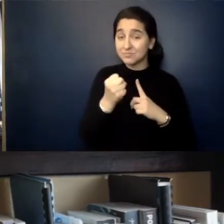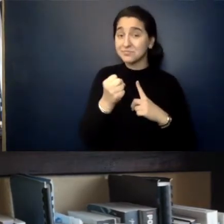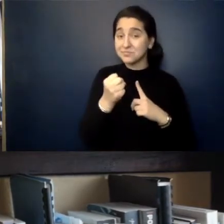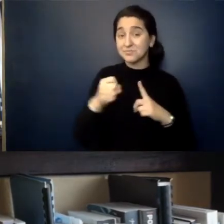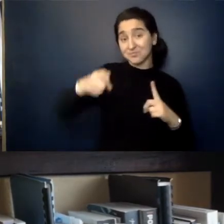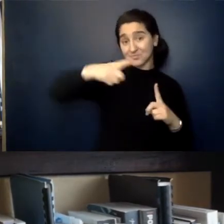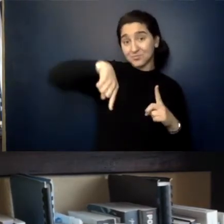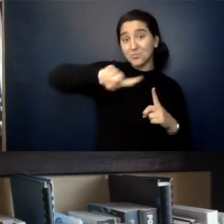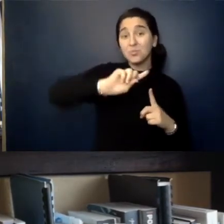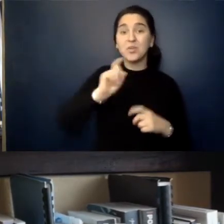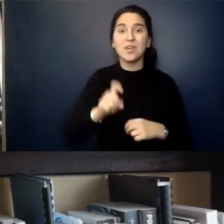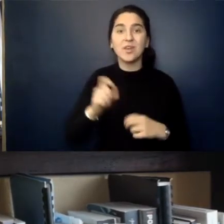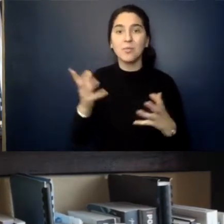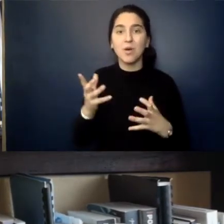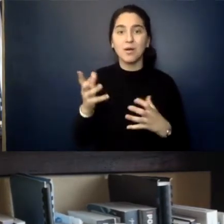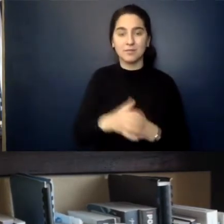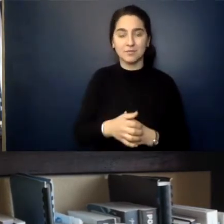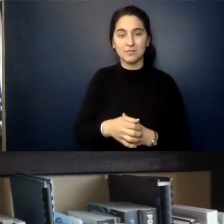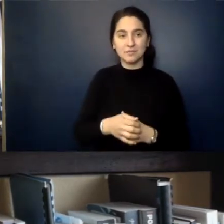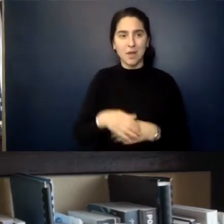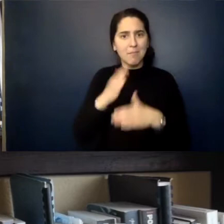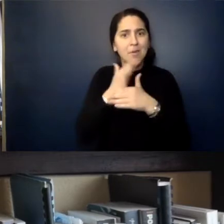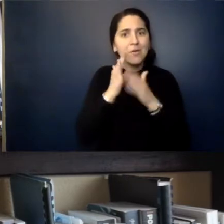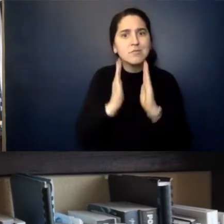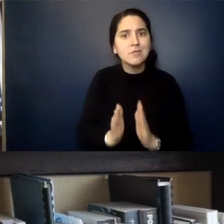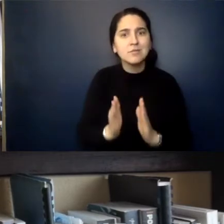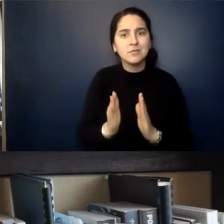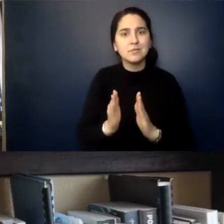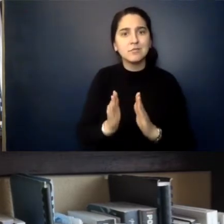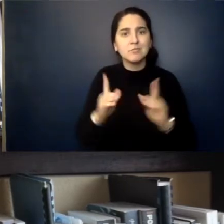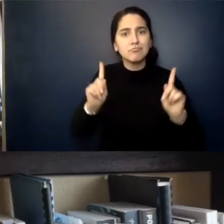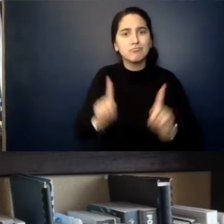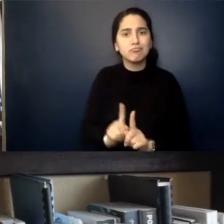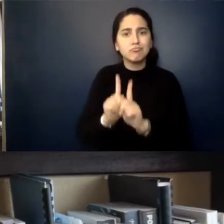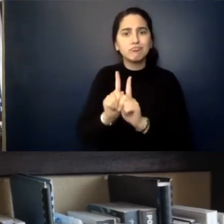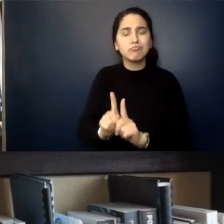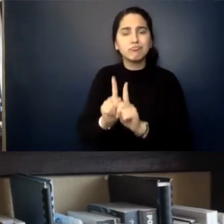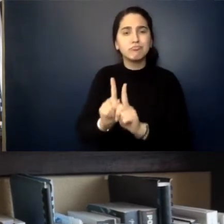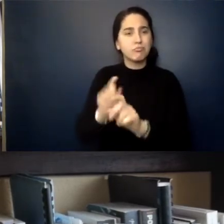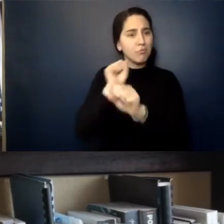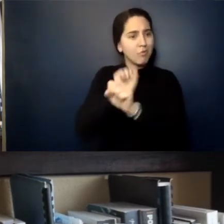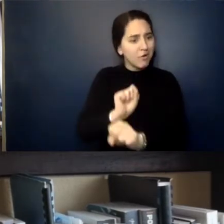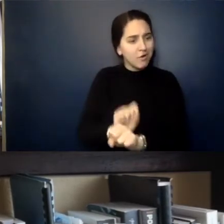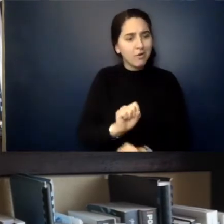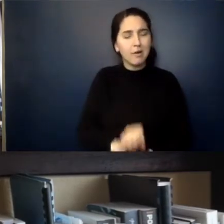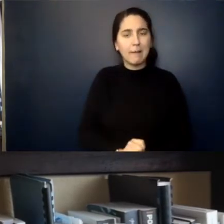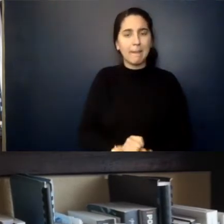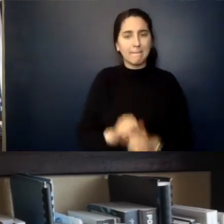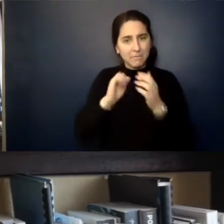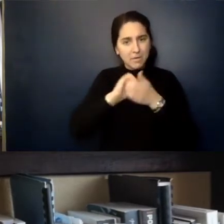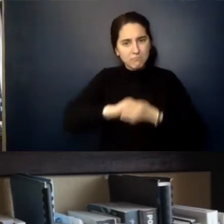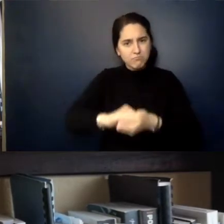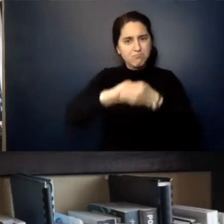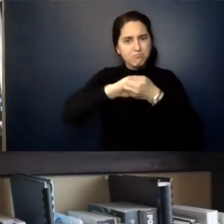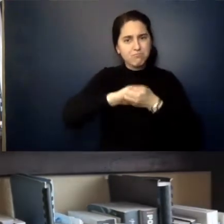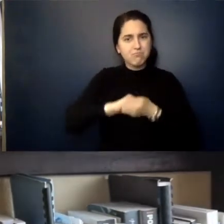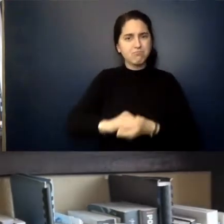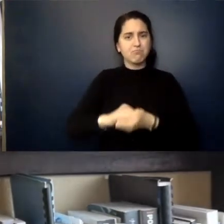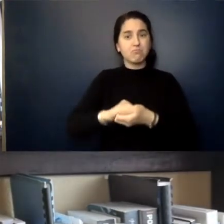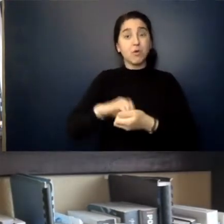of creation have been murdered, disappeared, or life